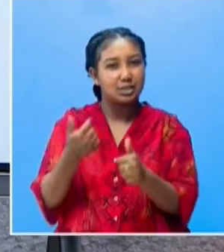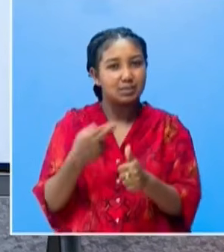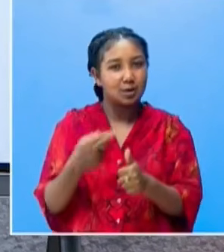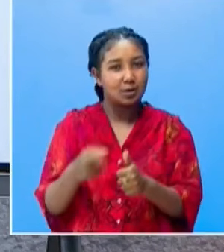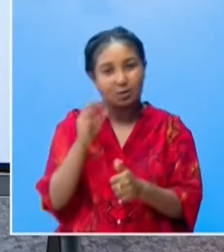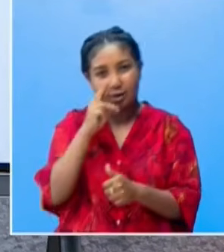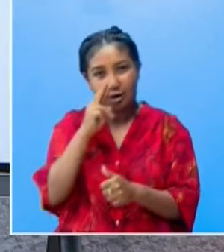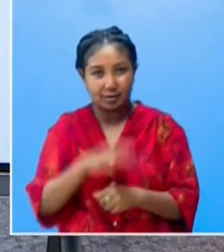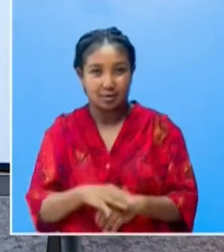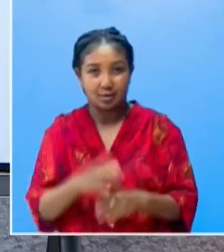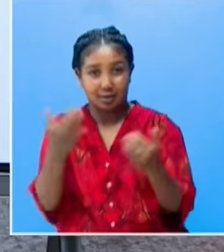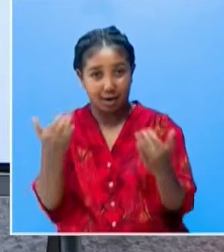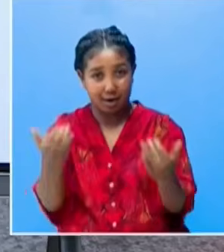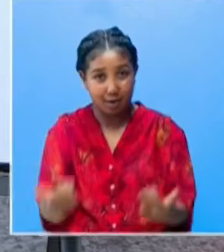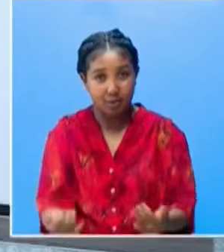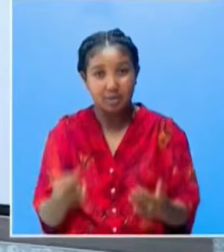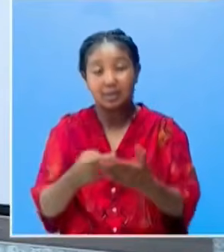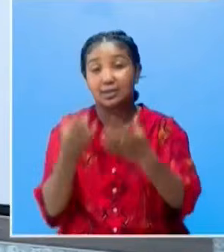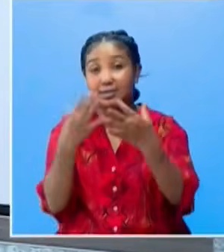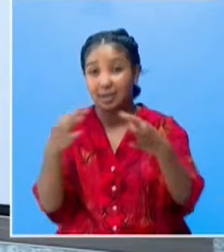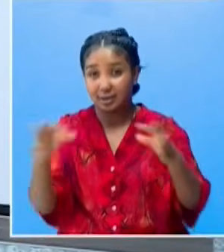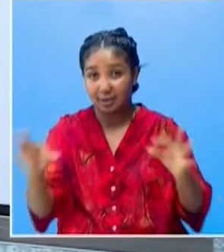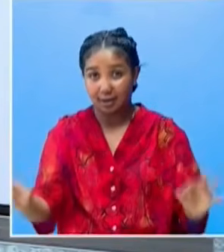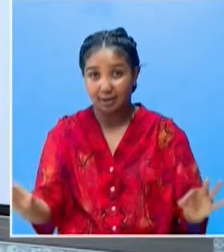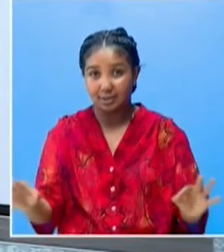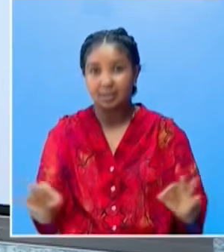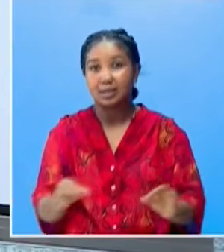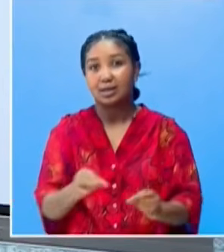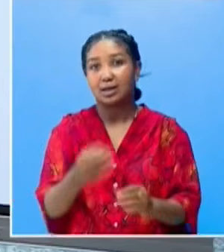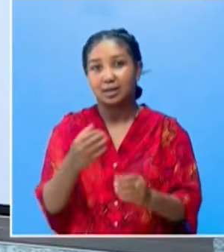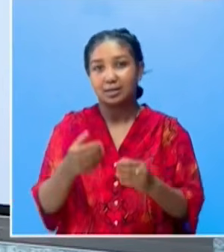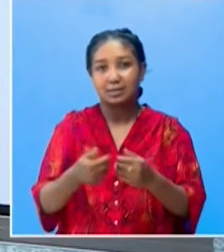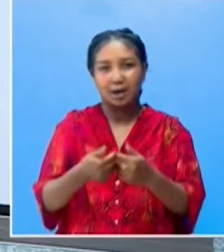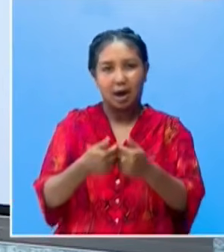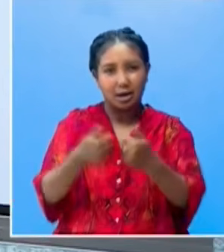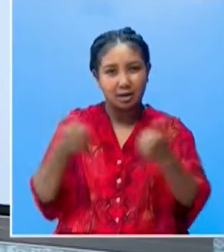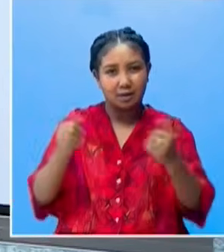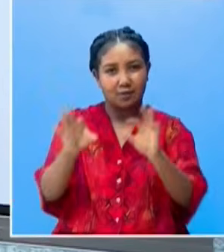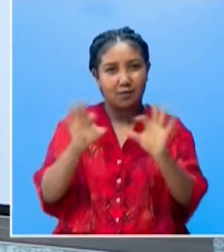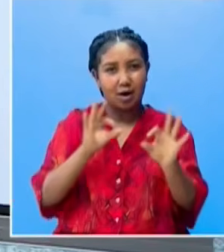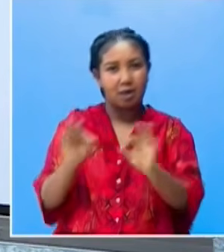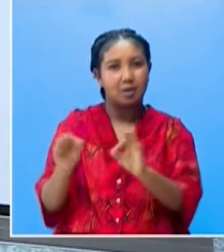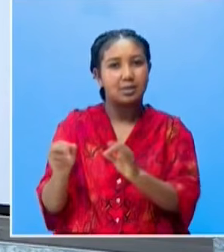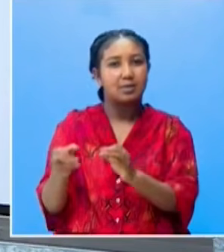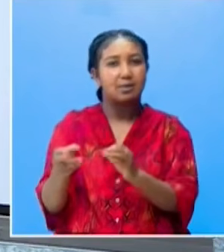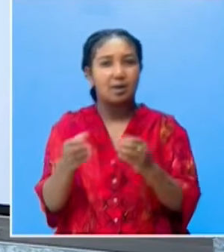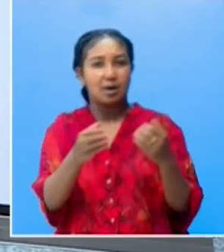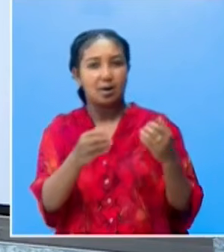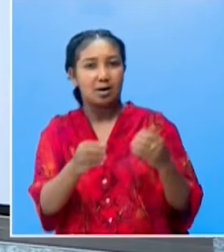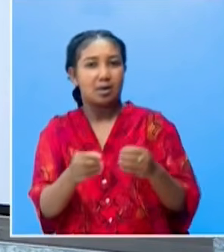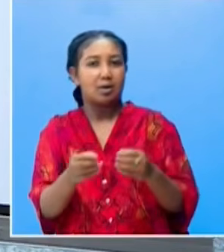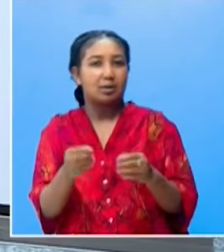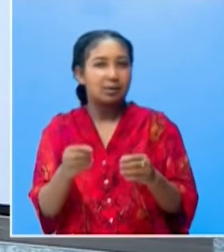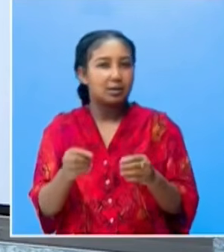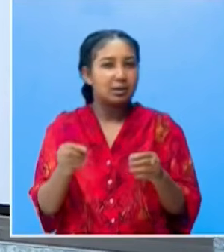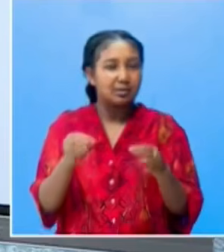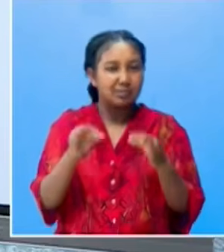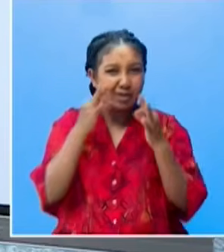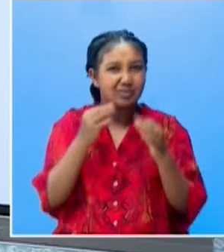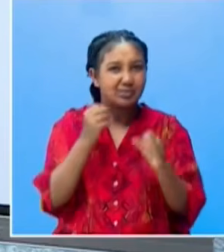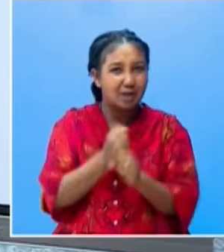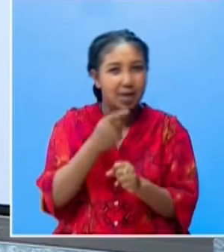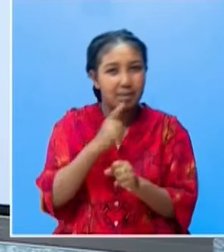rat. Now, in this sentence, let us identify the role of the cat and the